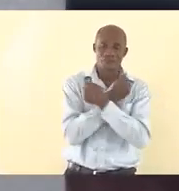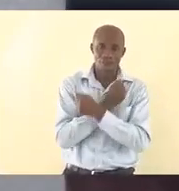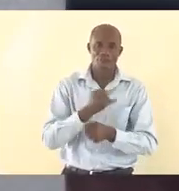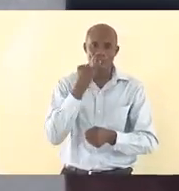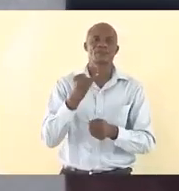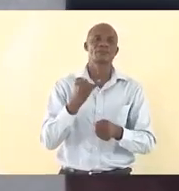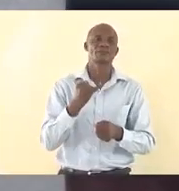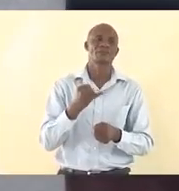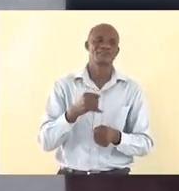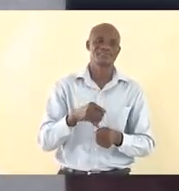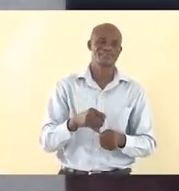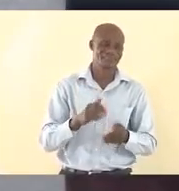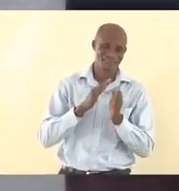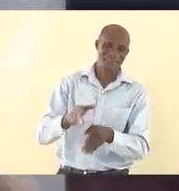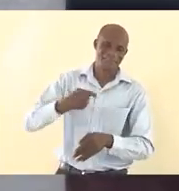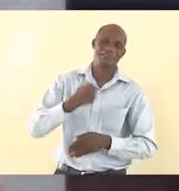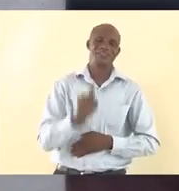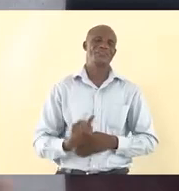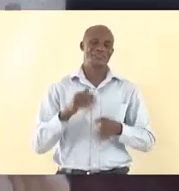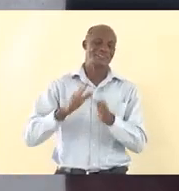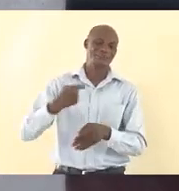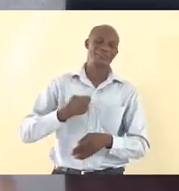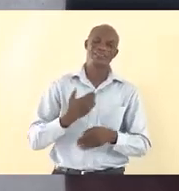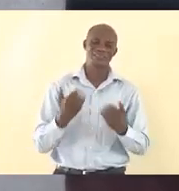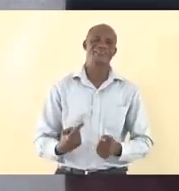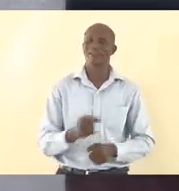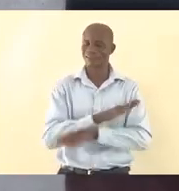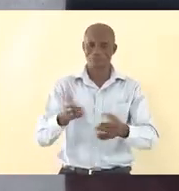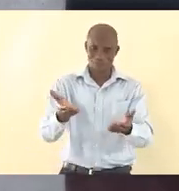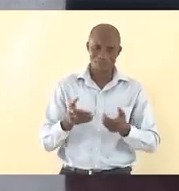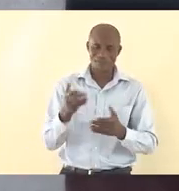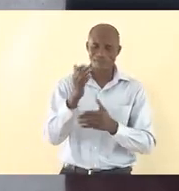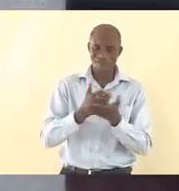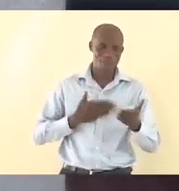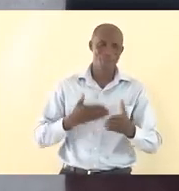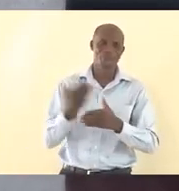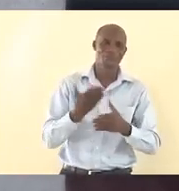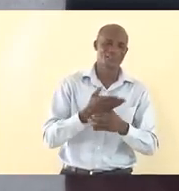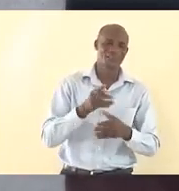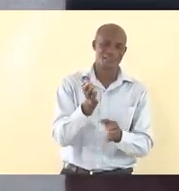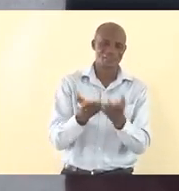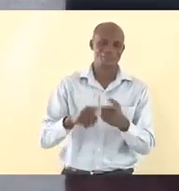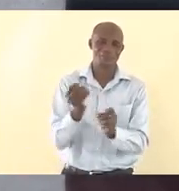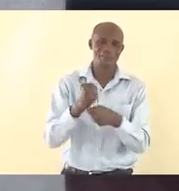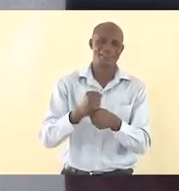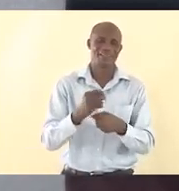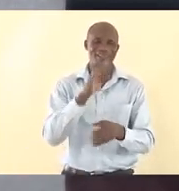alone. Leave me. I don't want anybody to bother me. I just want to make my heaven myself. You will make heaven.